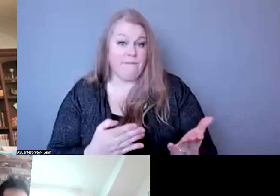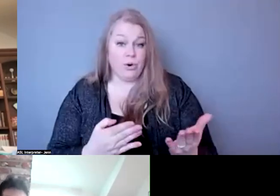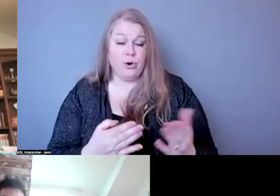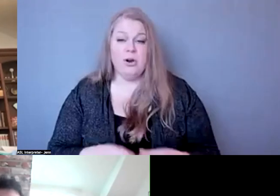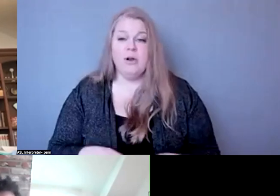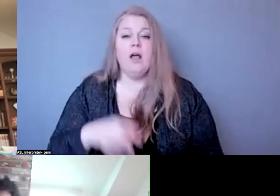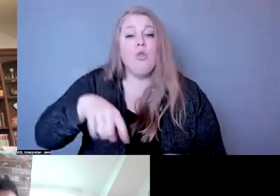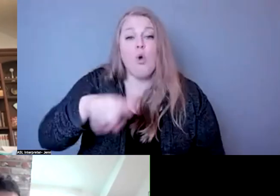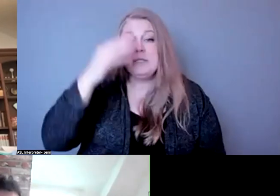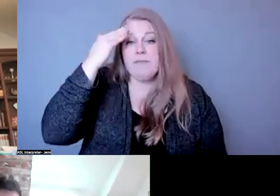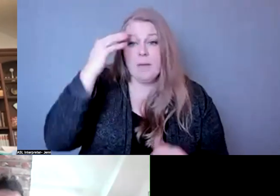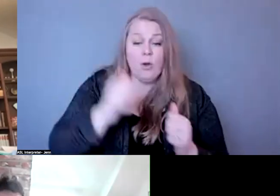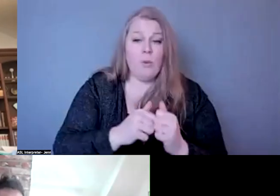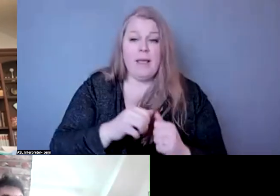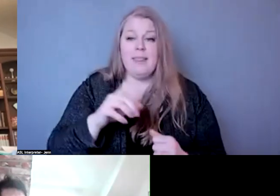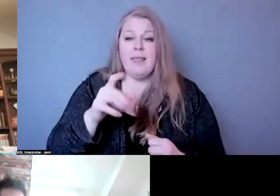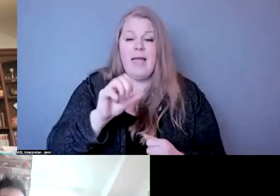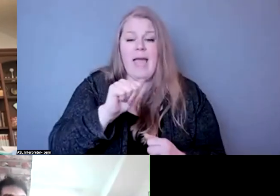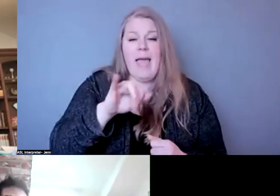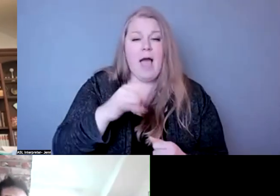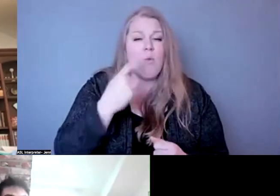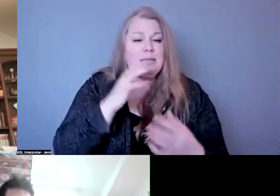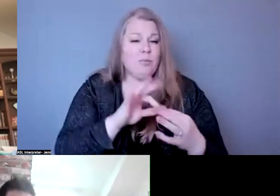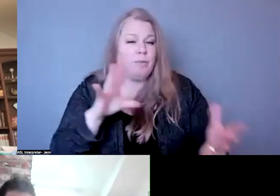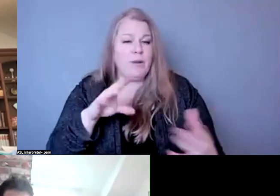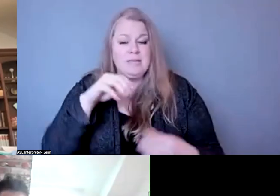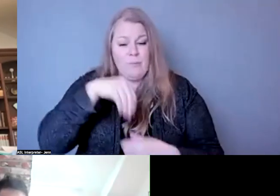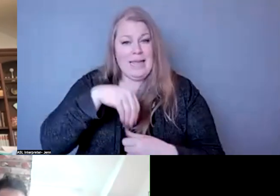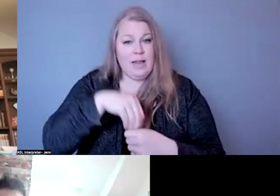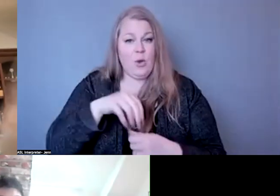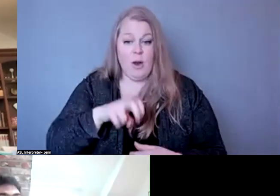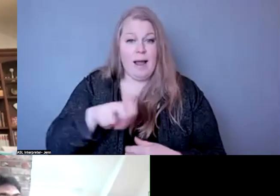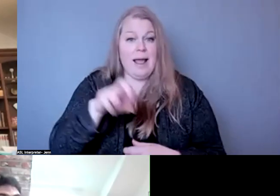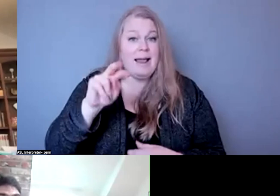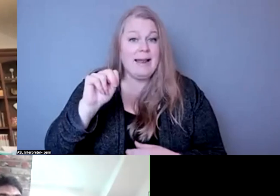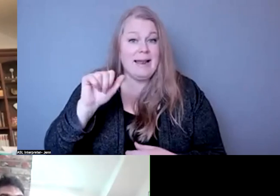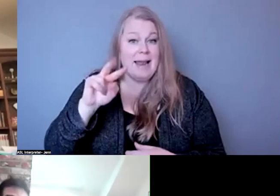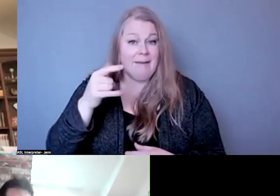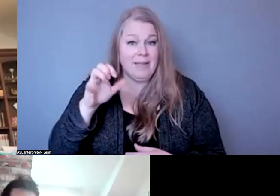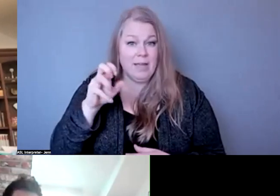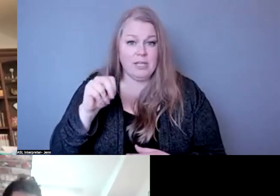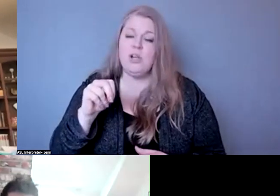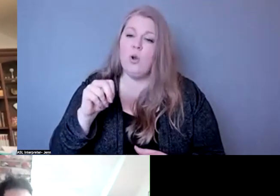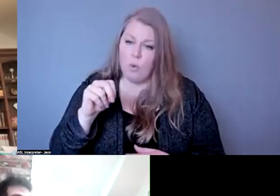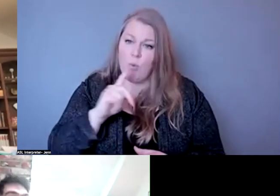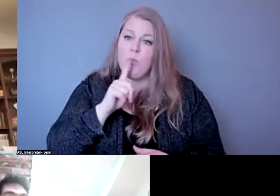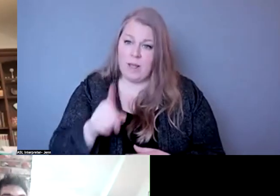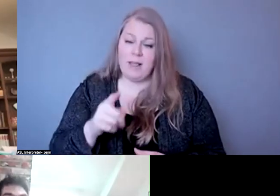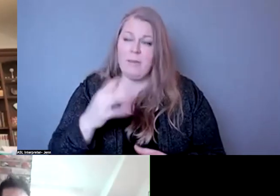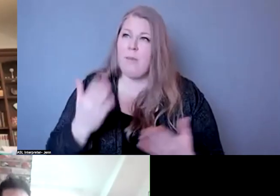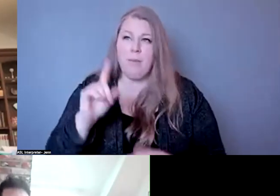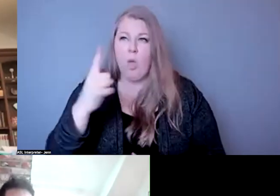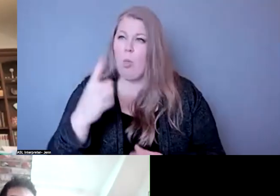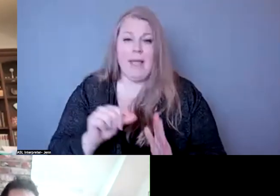familiar with Seeing AI's recent release of indoor navigation, which is honestly probably the only impressive